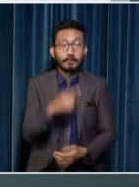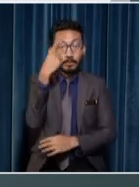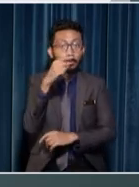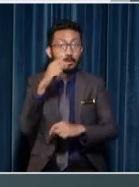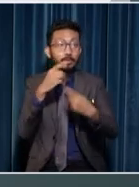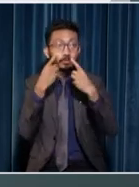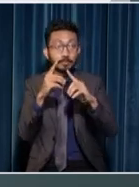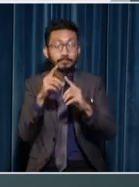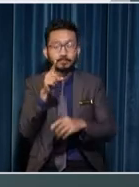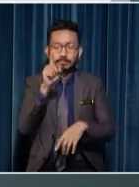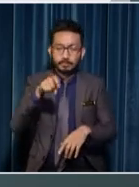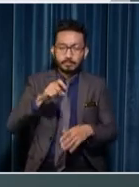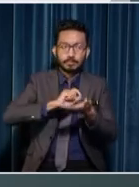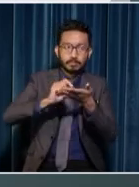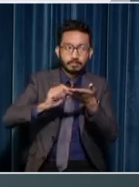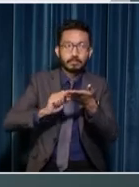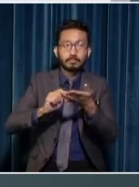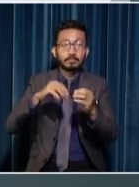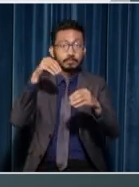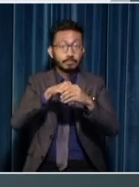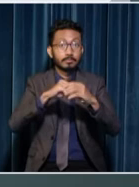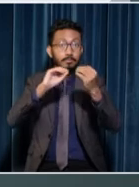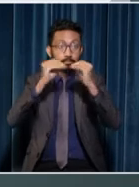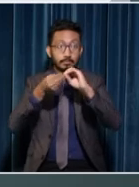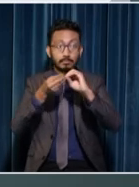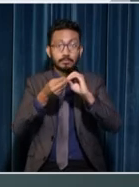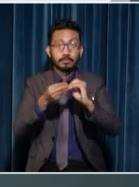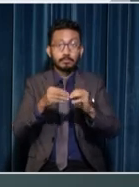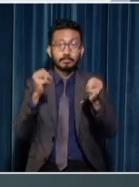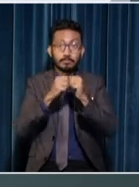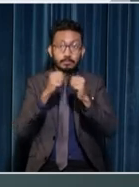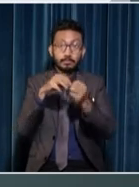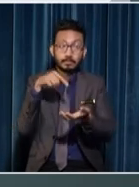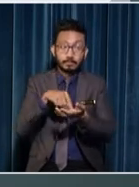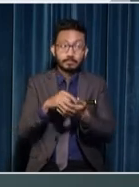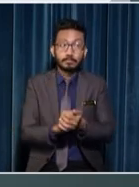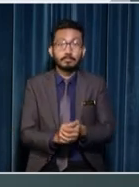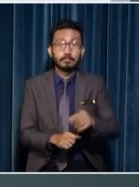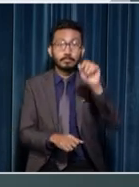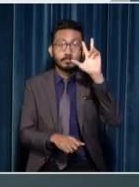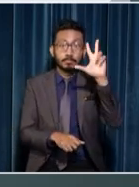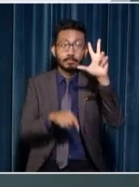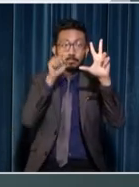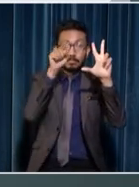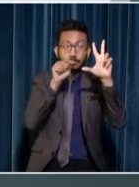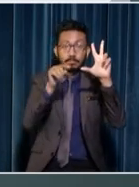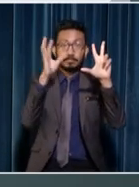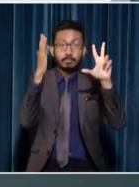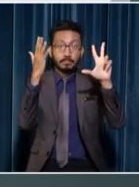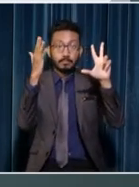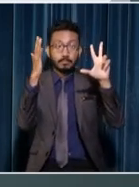answer, you will need to write time in numerals like this.